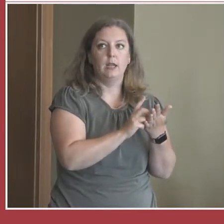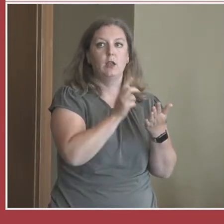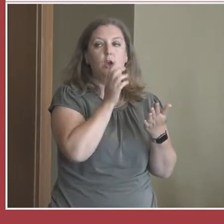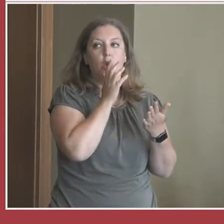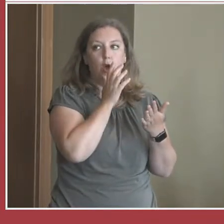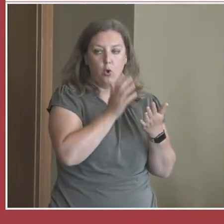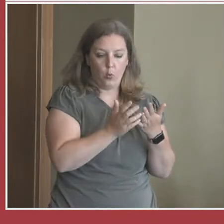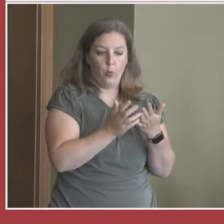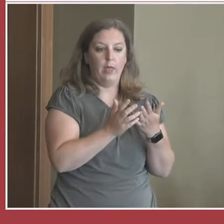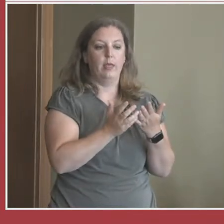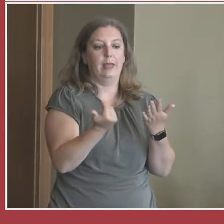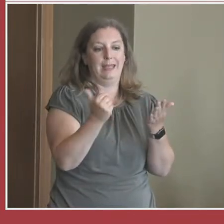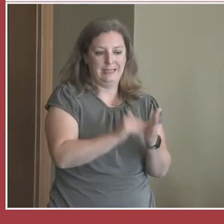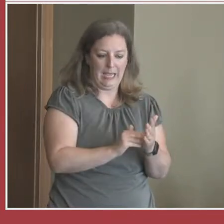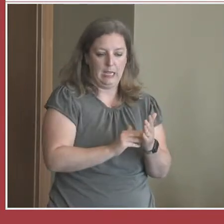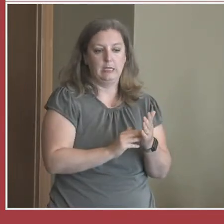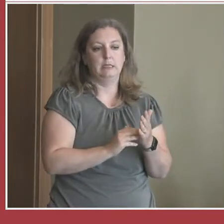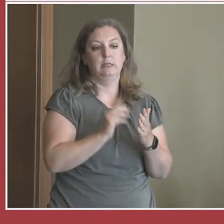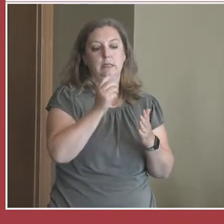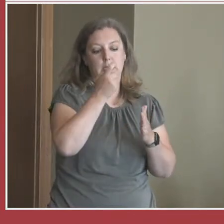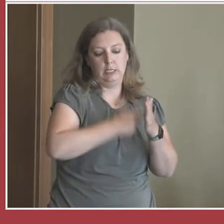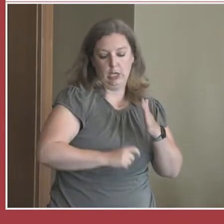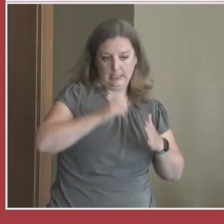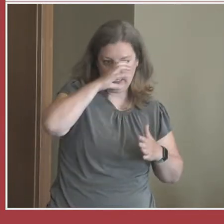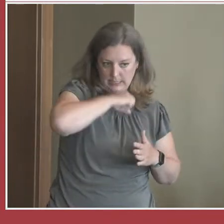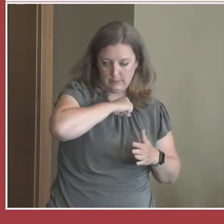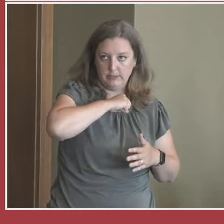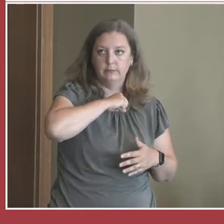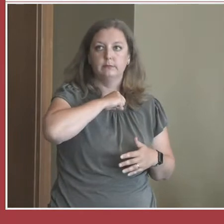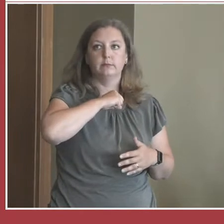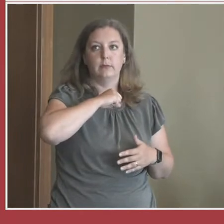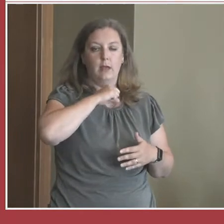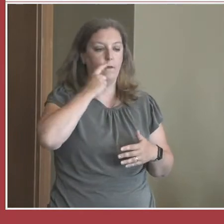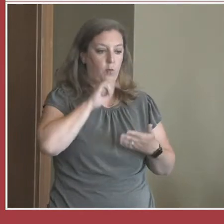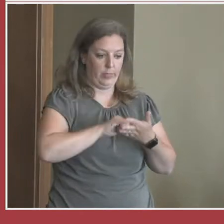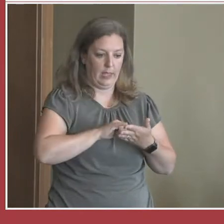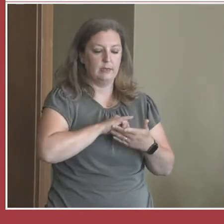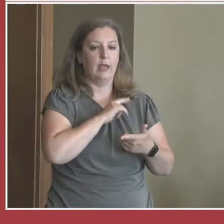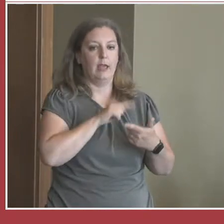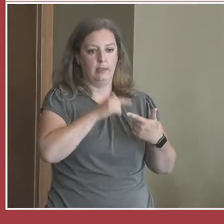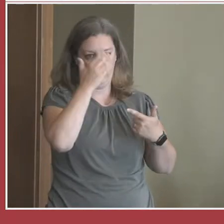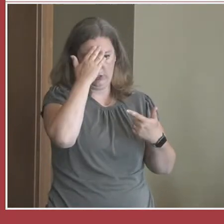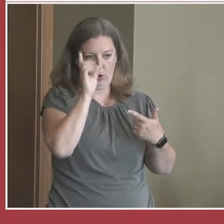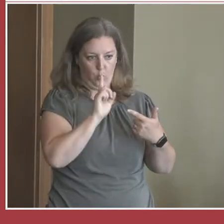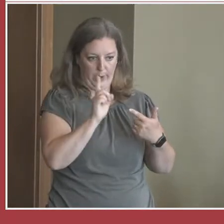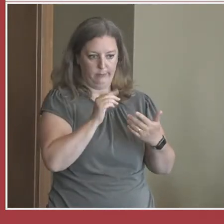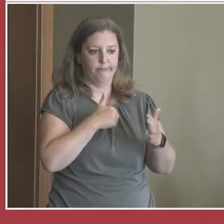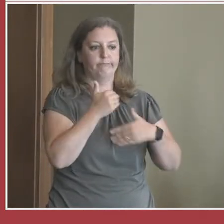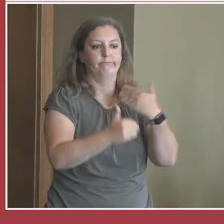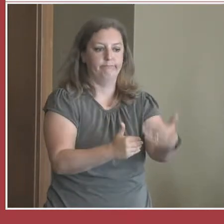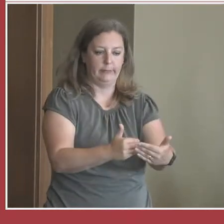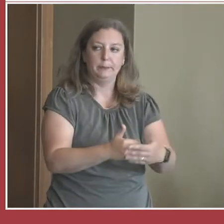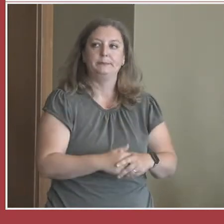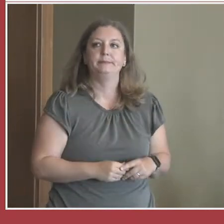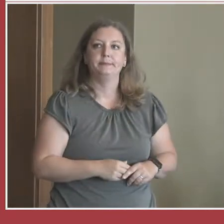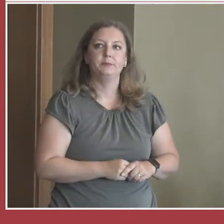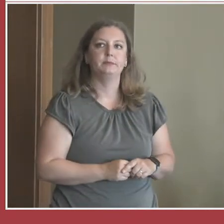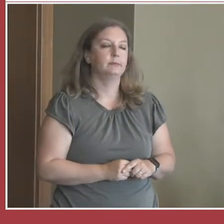extensive cost estimating of what that design currently looks like. At that point, we'll know kind of where we sit.